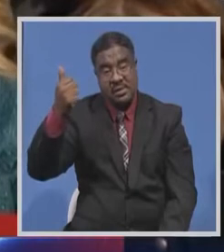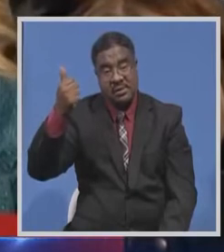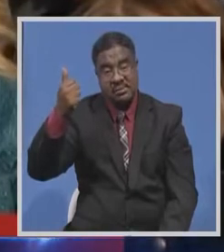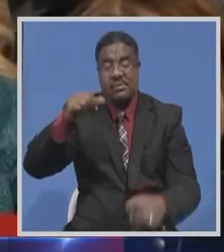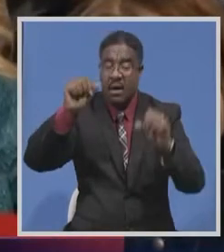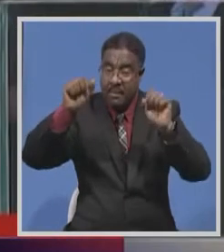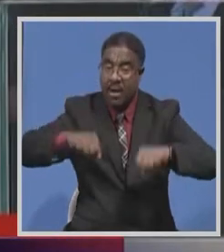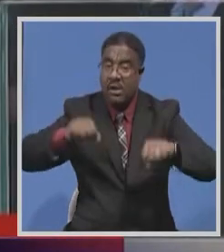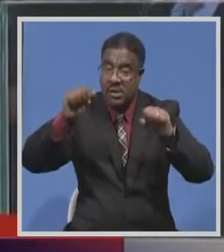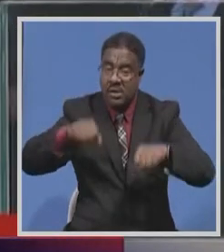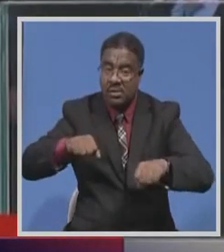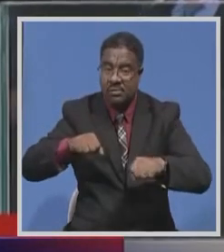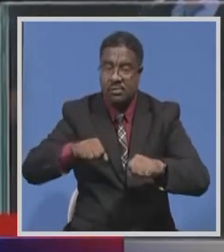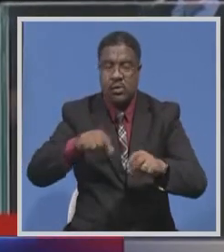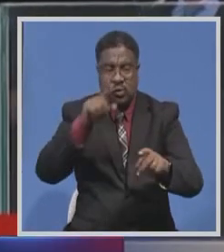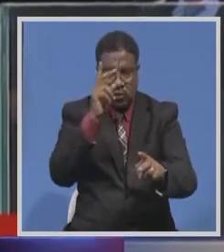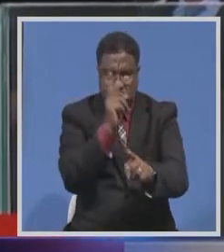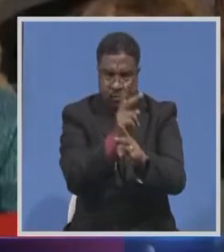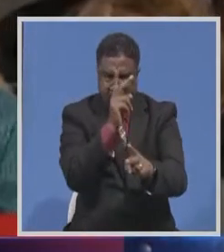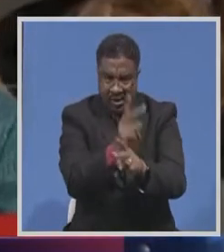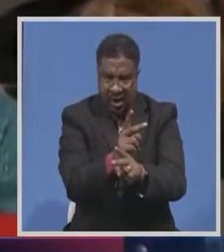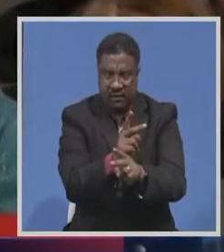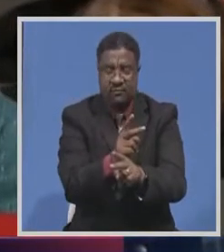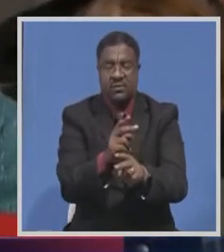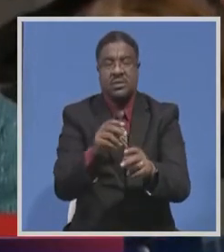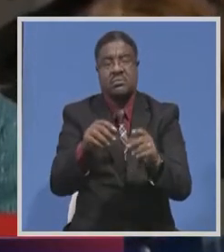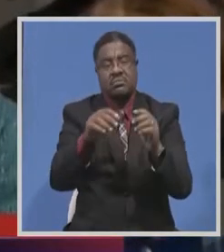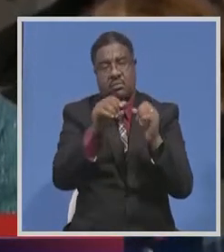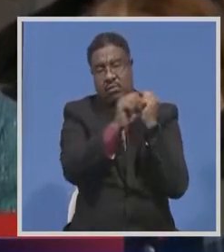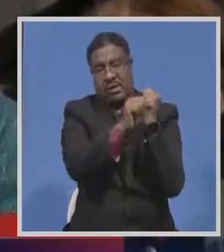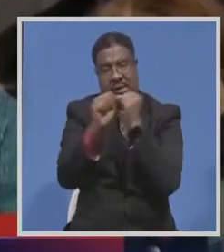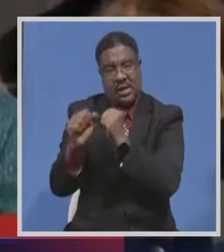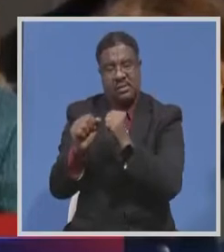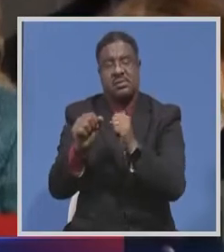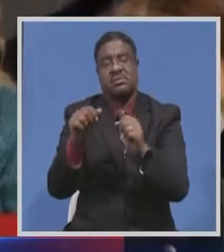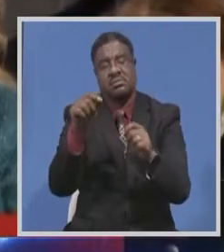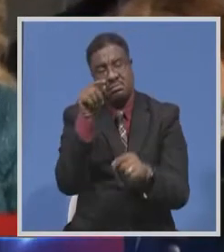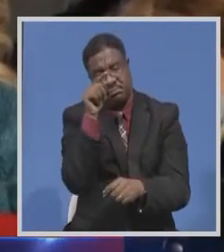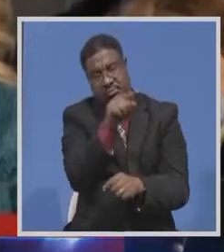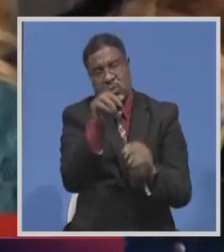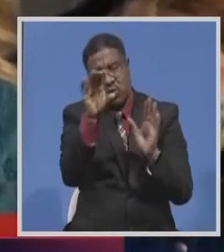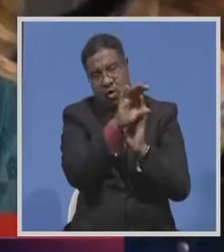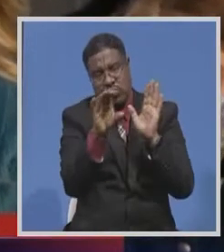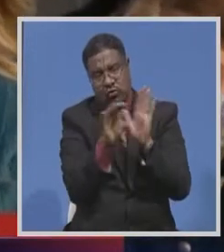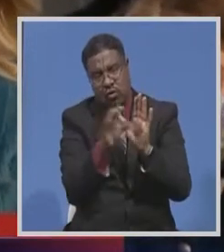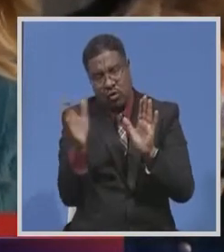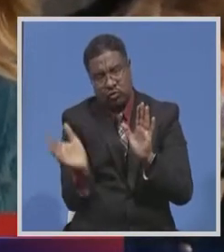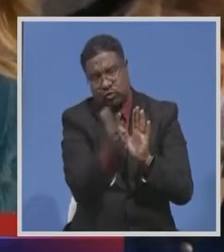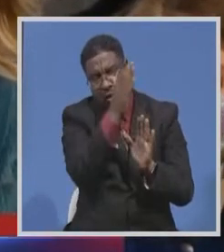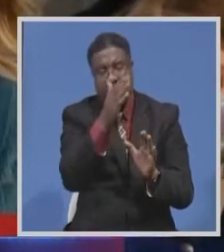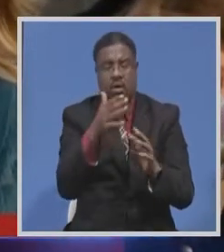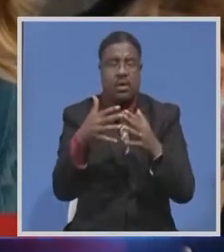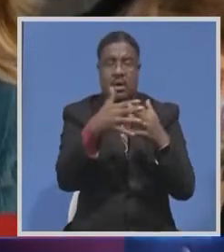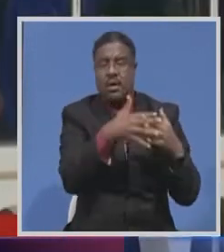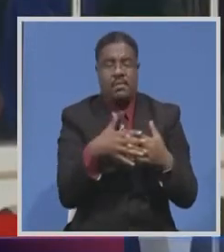of my ability preserve protect and defend preserve protect and defend the Constitution of the United States Constitution